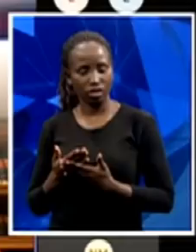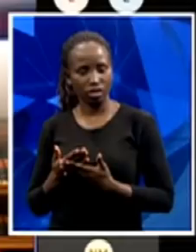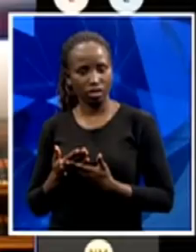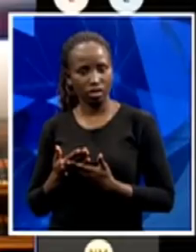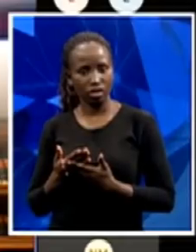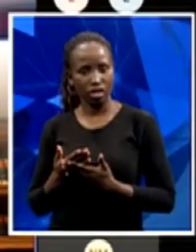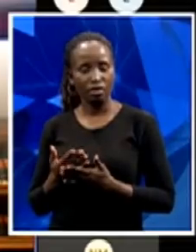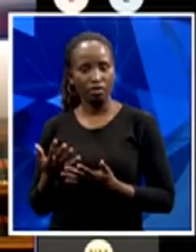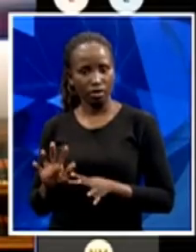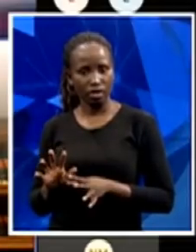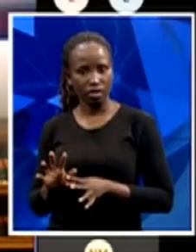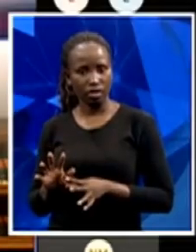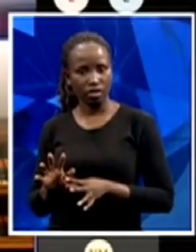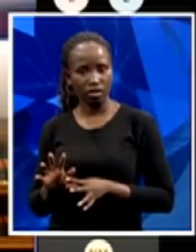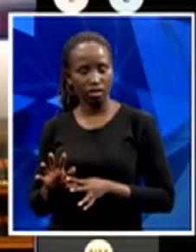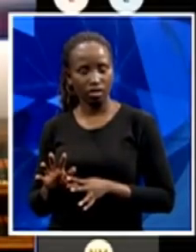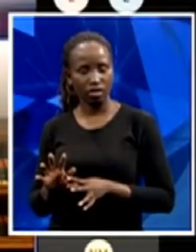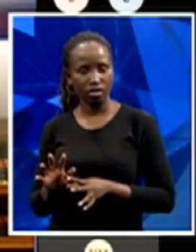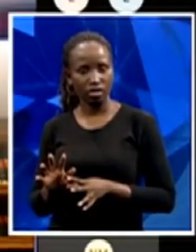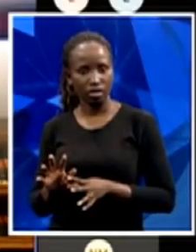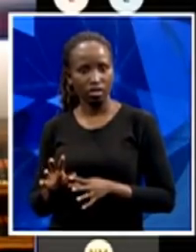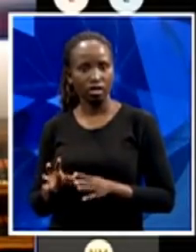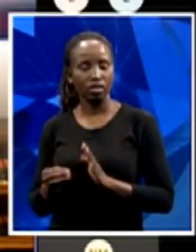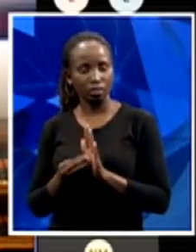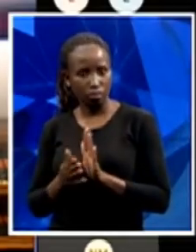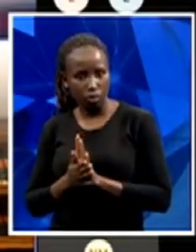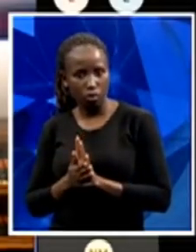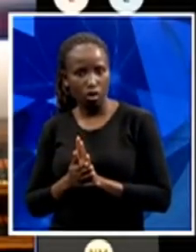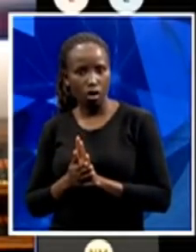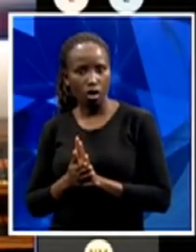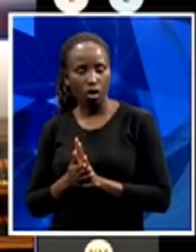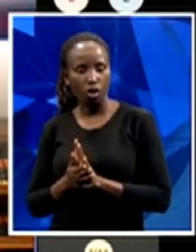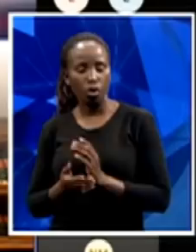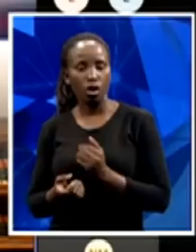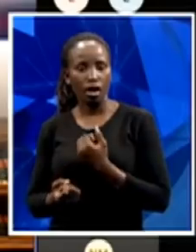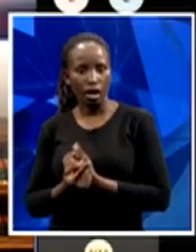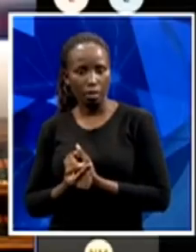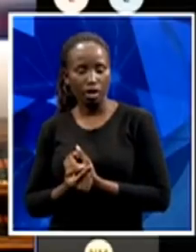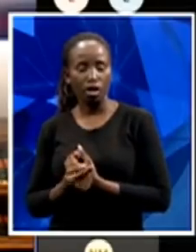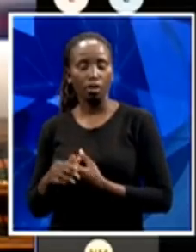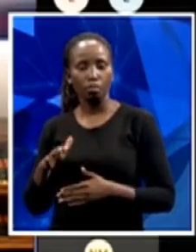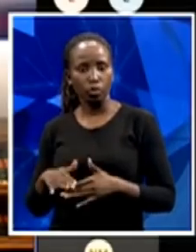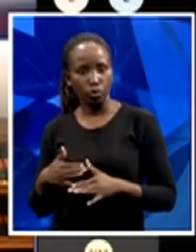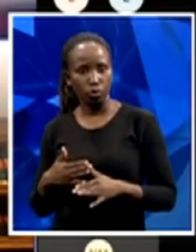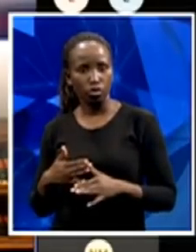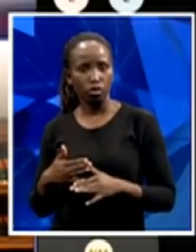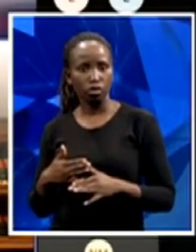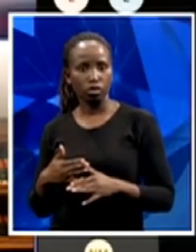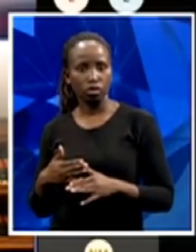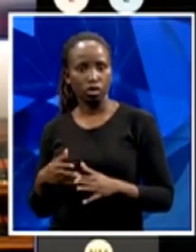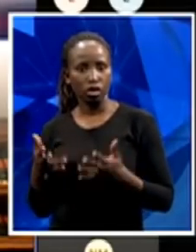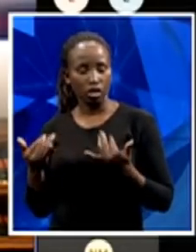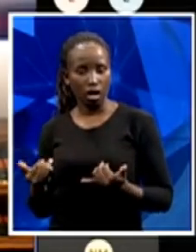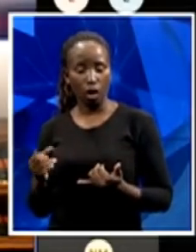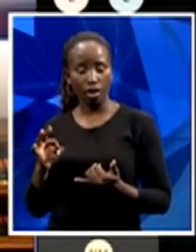declaratives at any earlier stage. Under those circumstances, we are not satisfied that a proper case has been made out